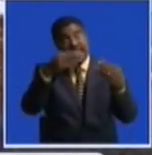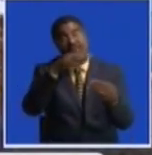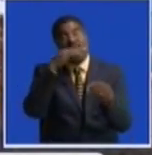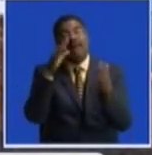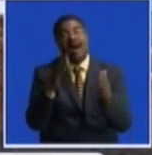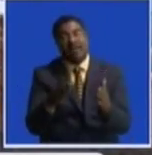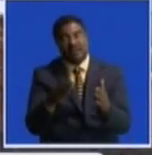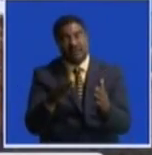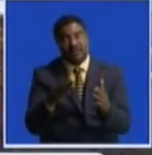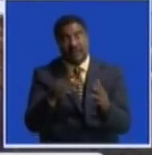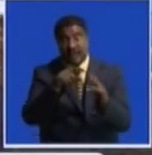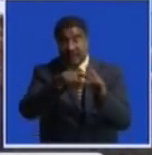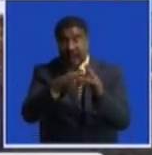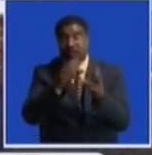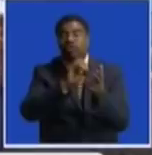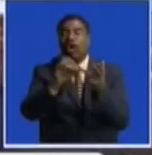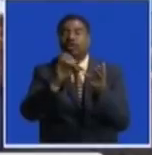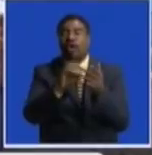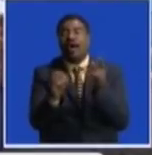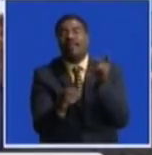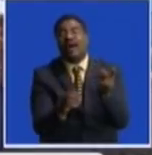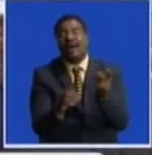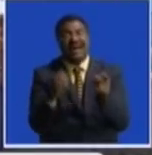October, because the last farming season,